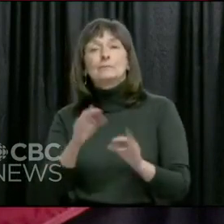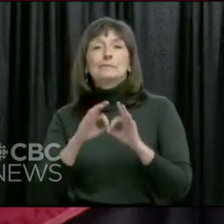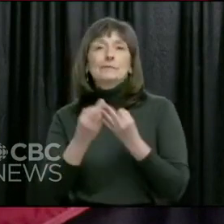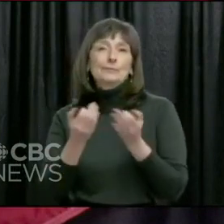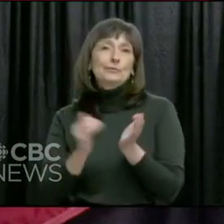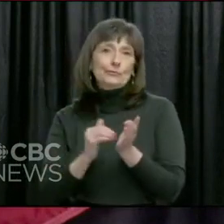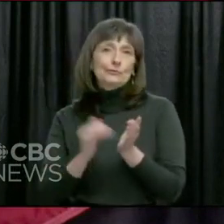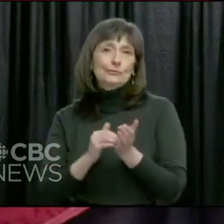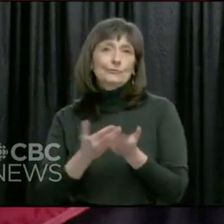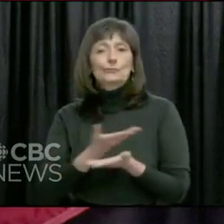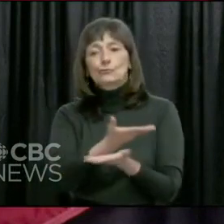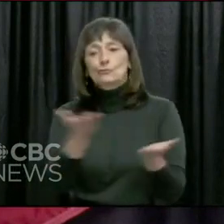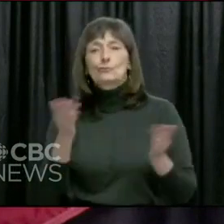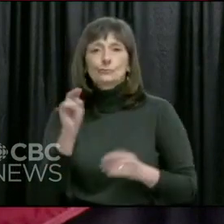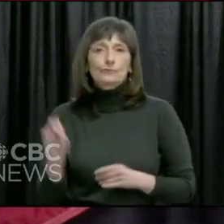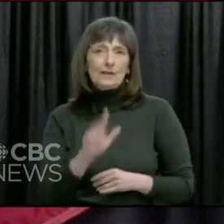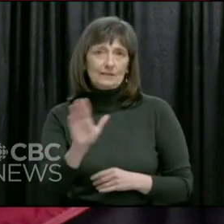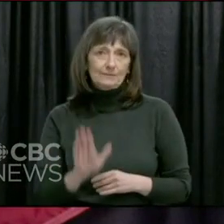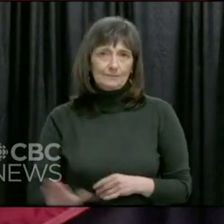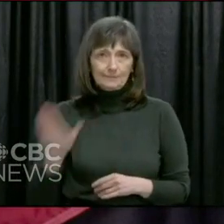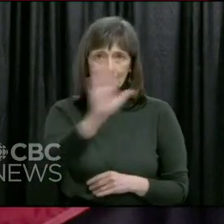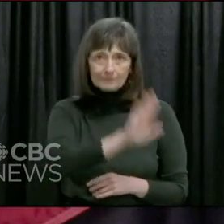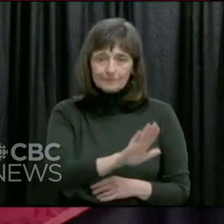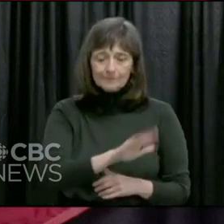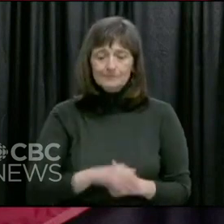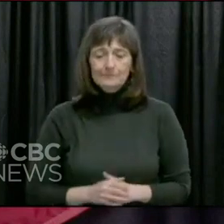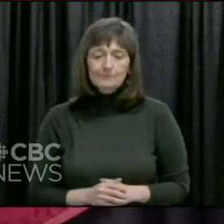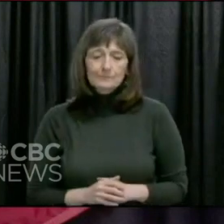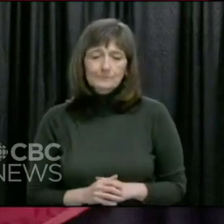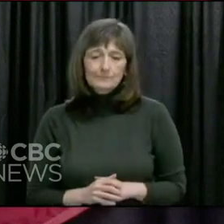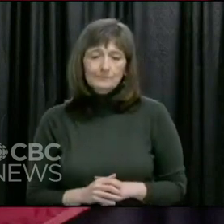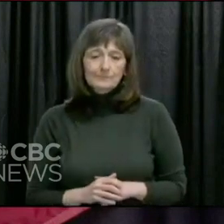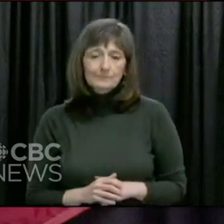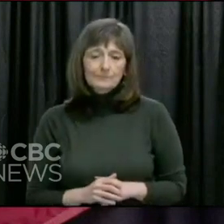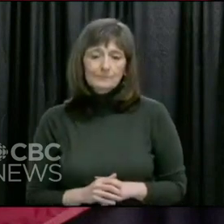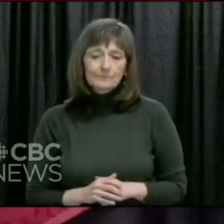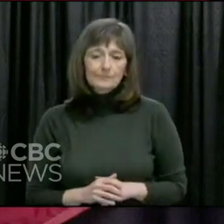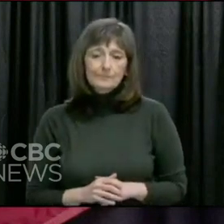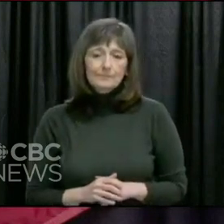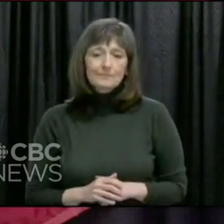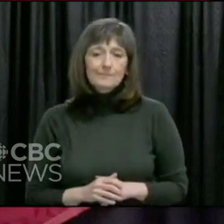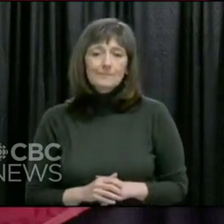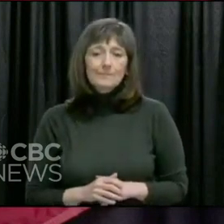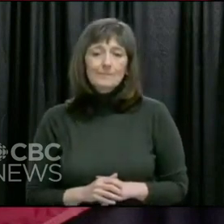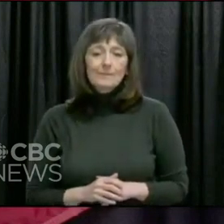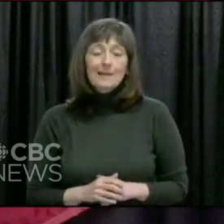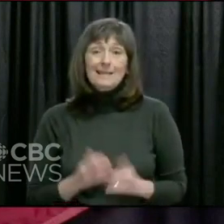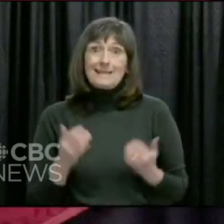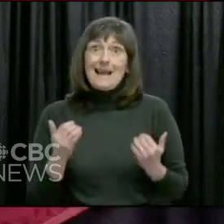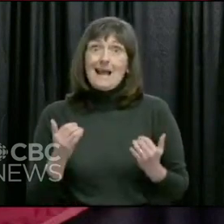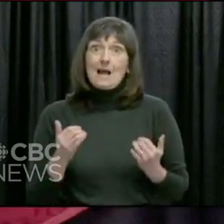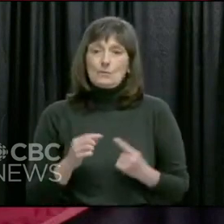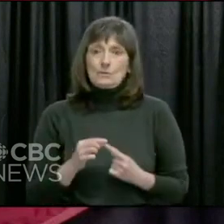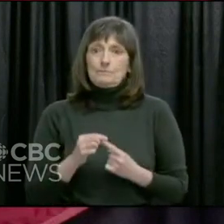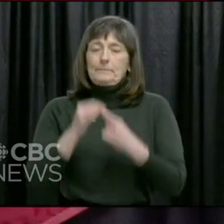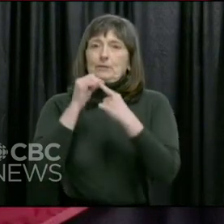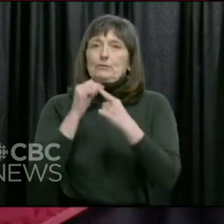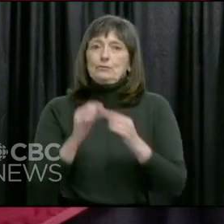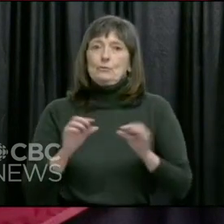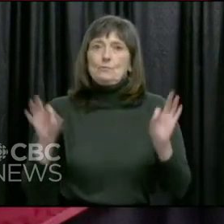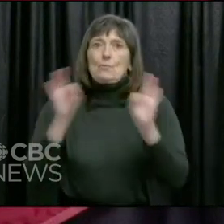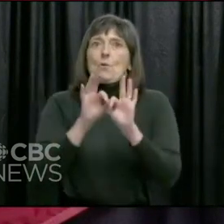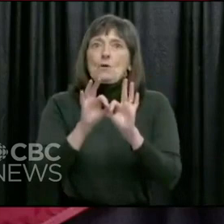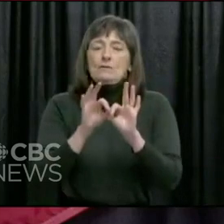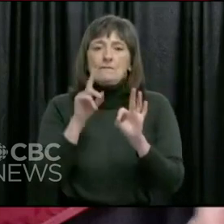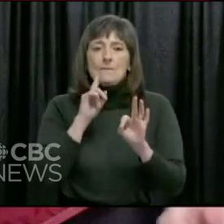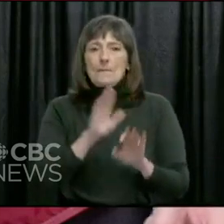maintain throughout Newfoundland and Labrador and our healthcare system. It is especially important at this time when they face with the